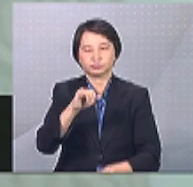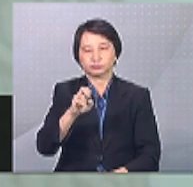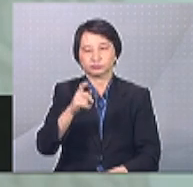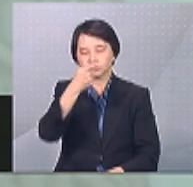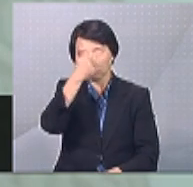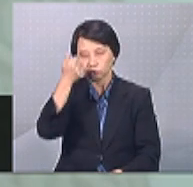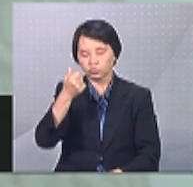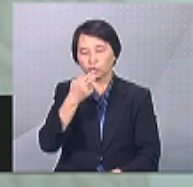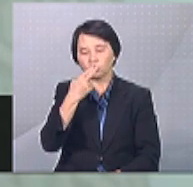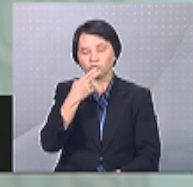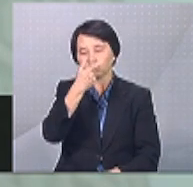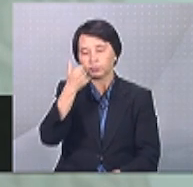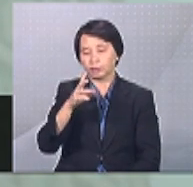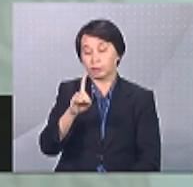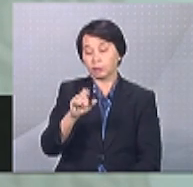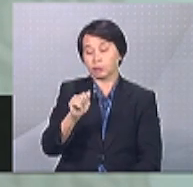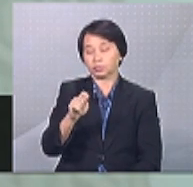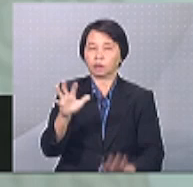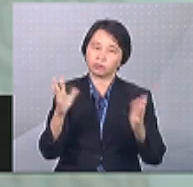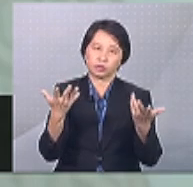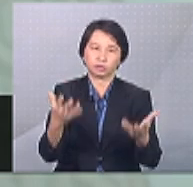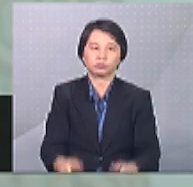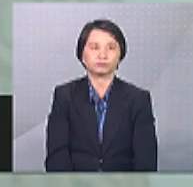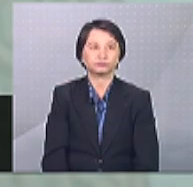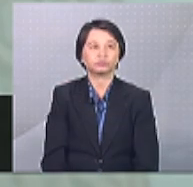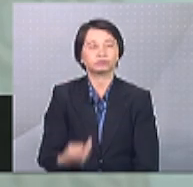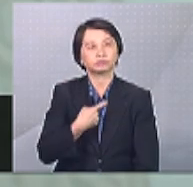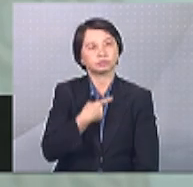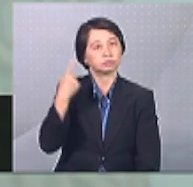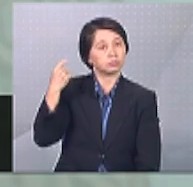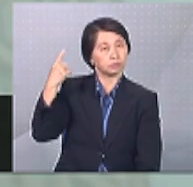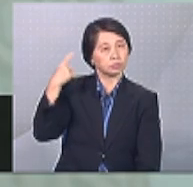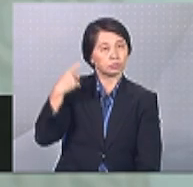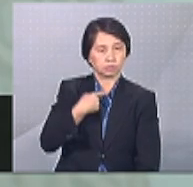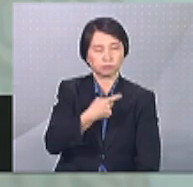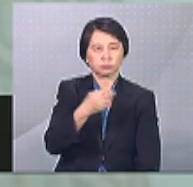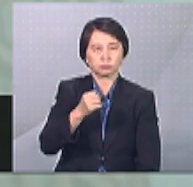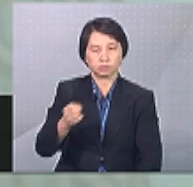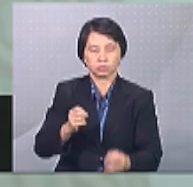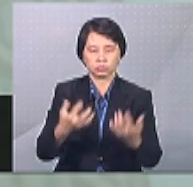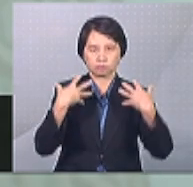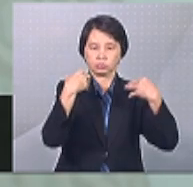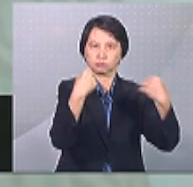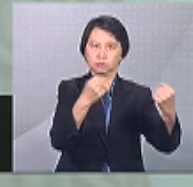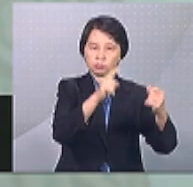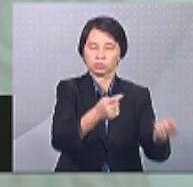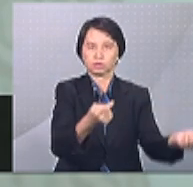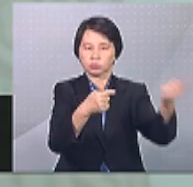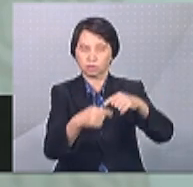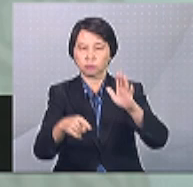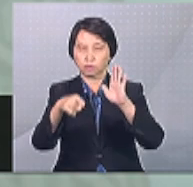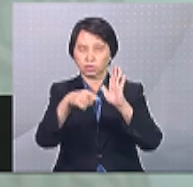ada. Datuk, we were previously told that recovery patients would need to test negative